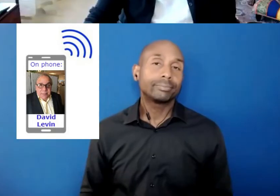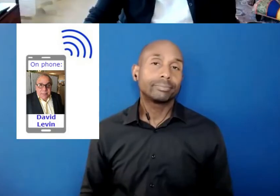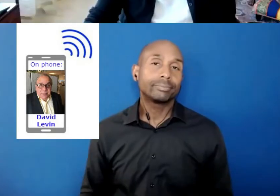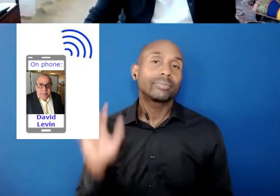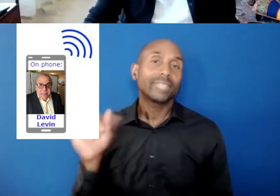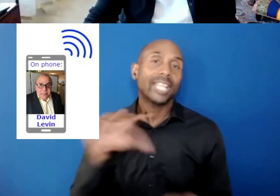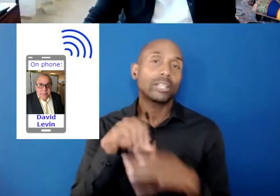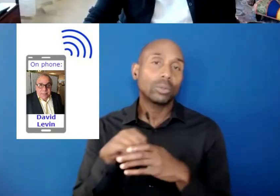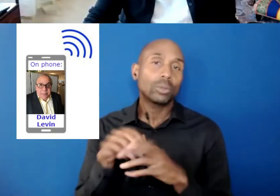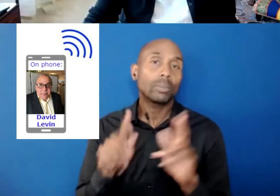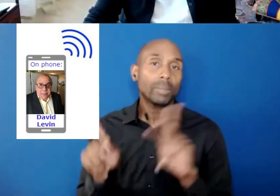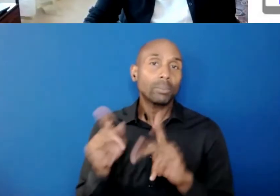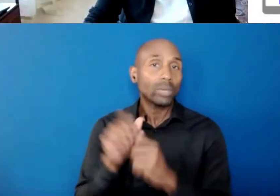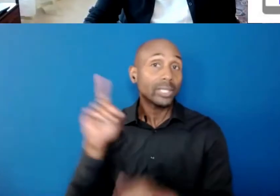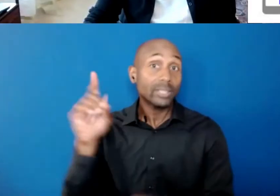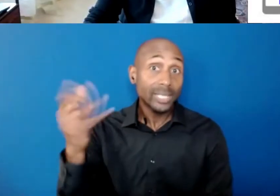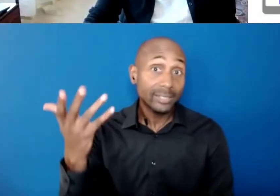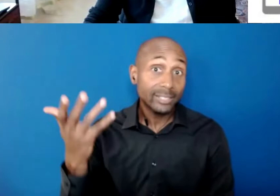saying that